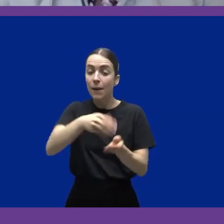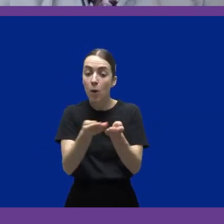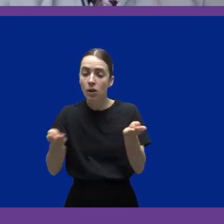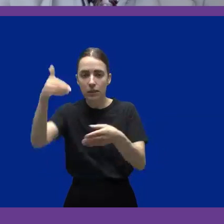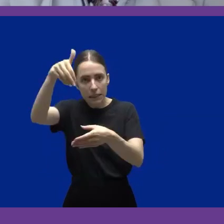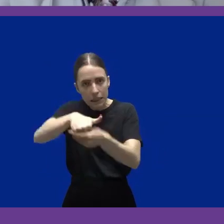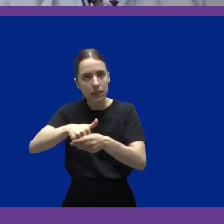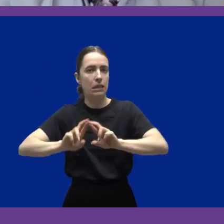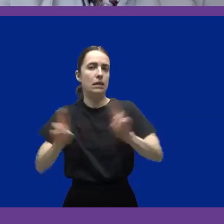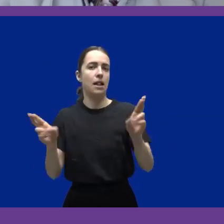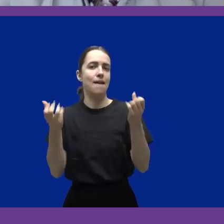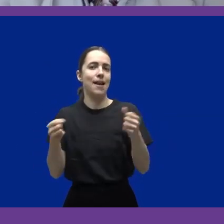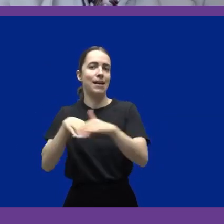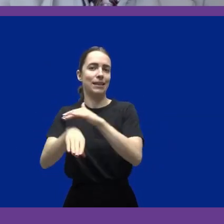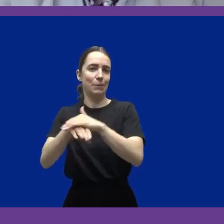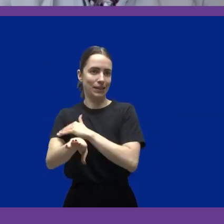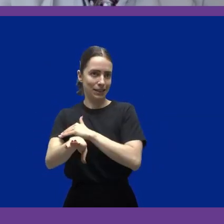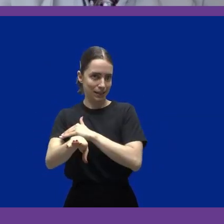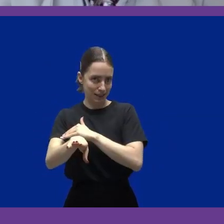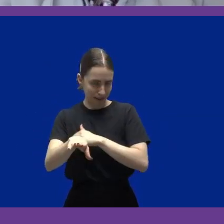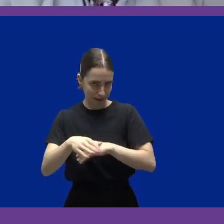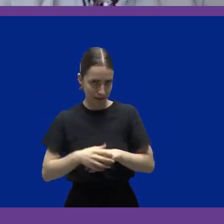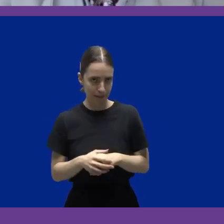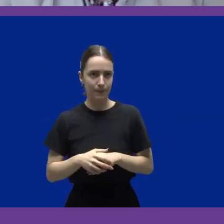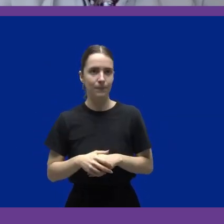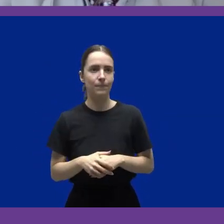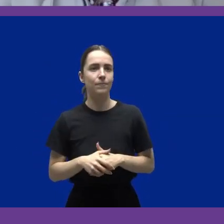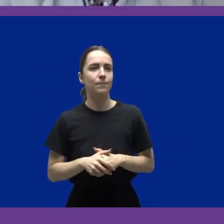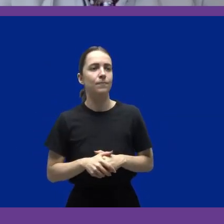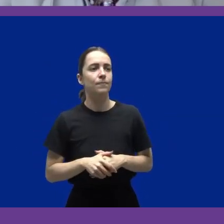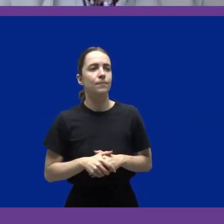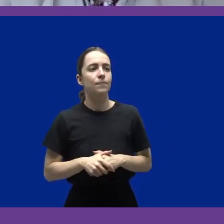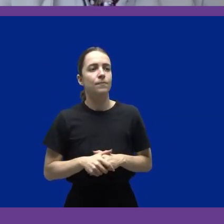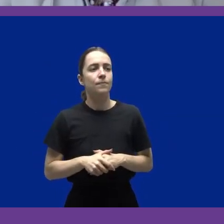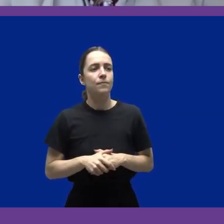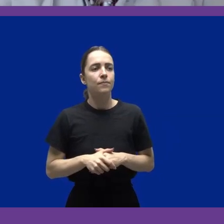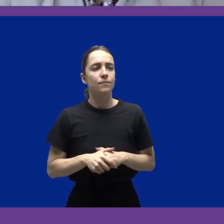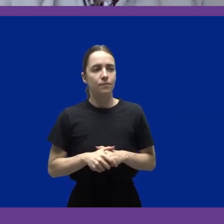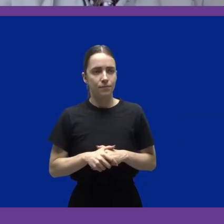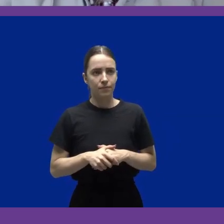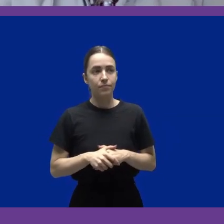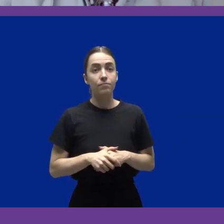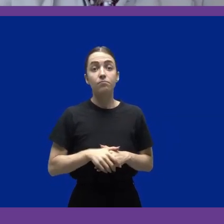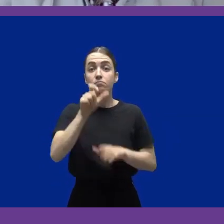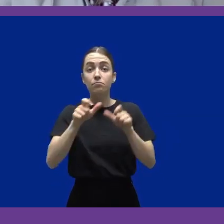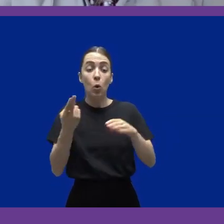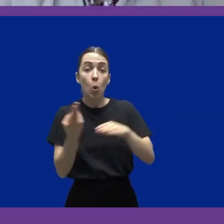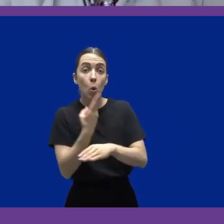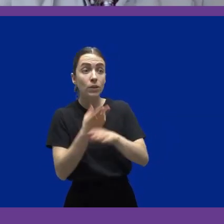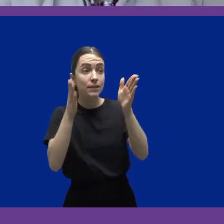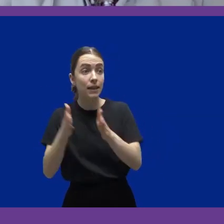In order to have consumers benefiting from accessible products and services, we support